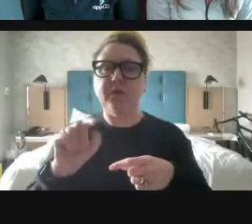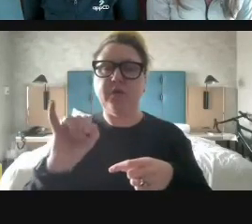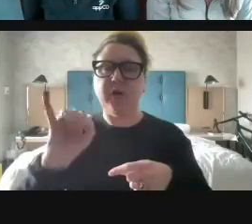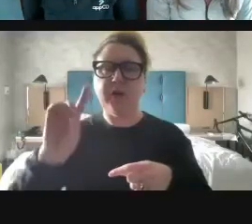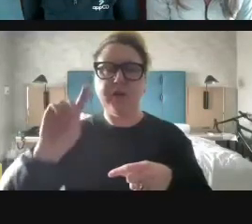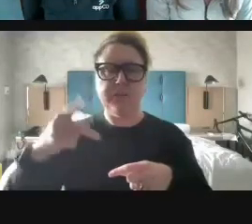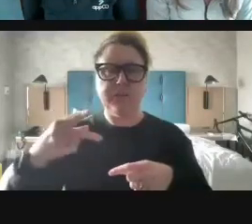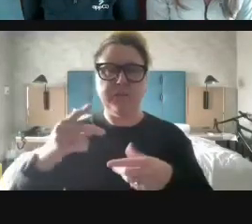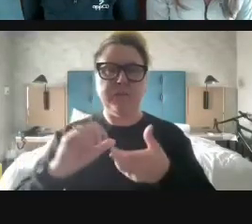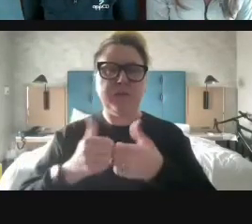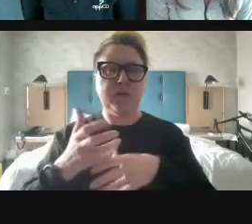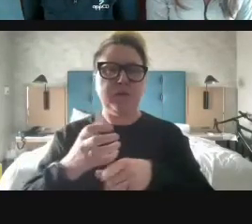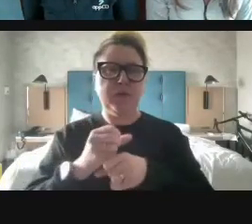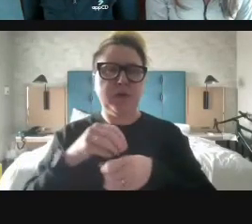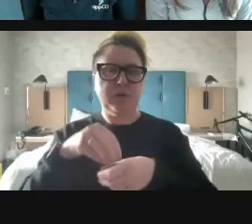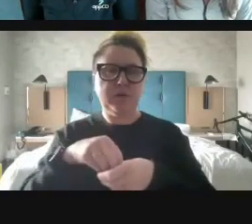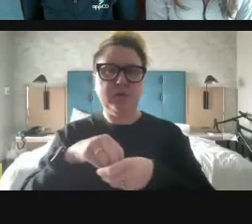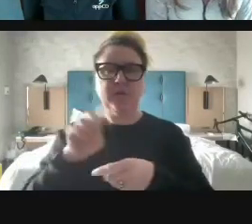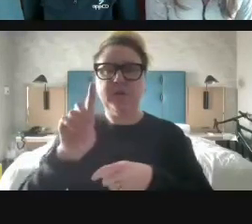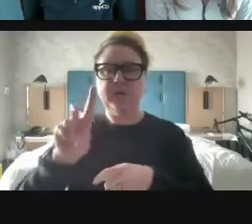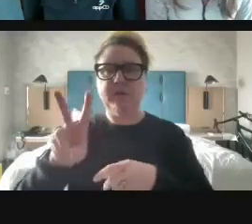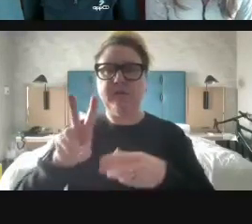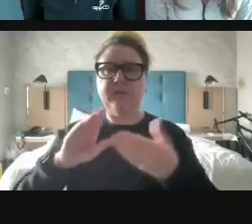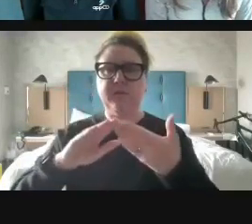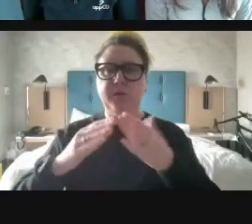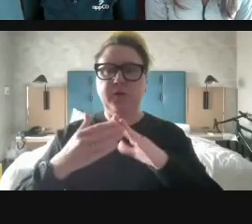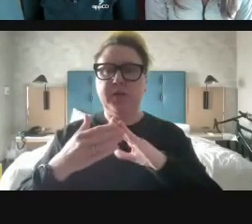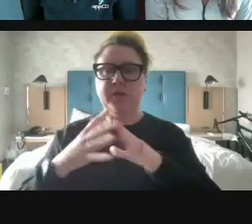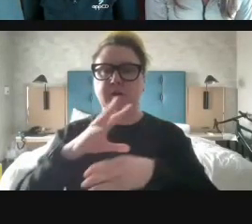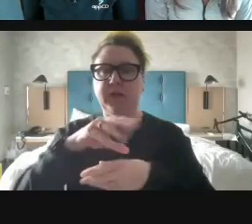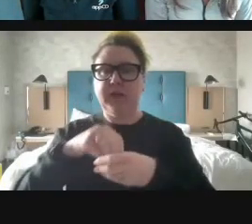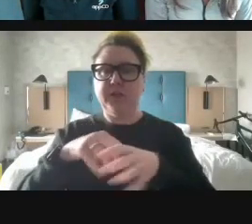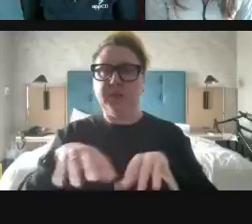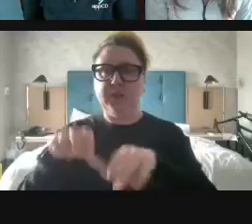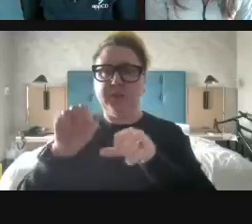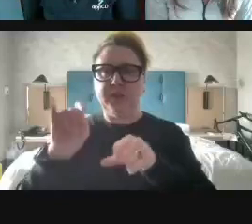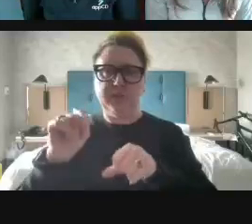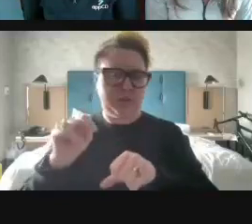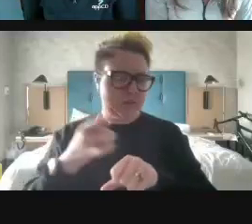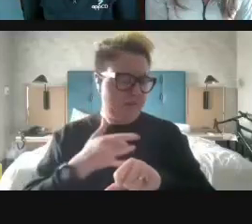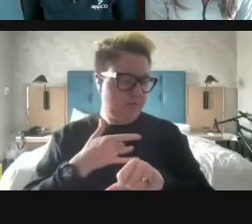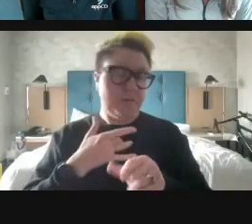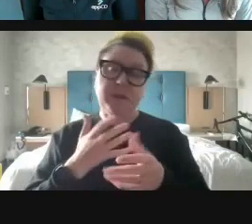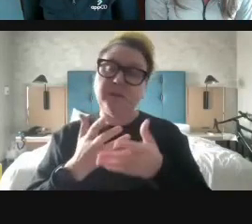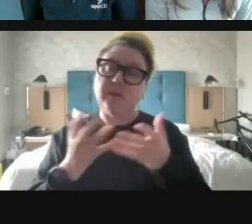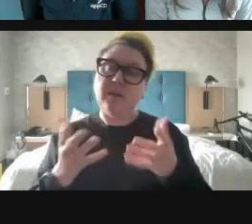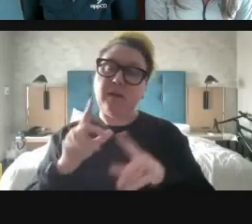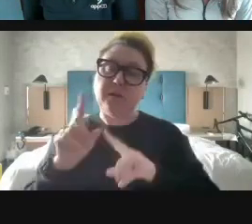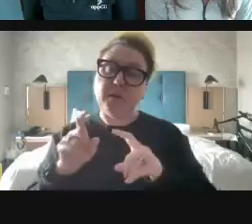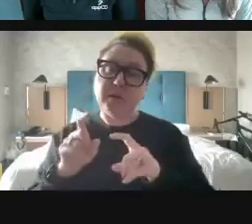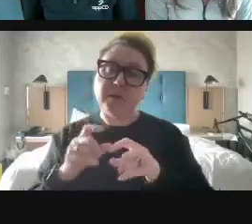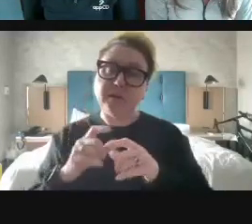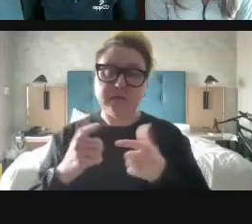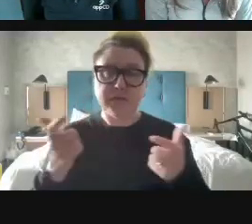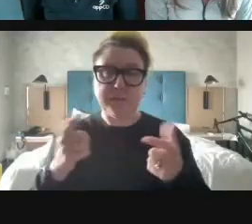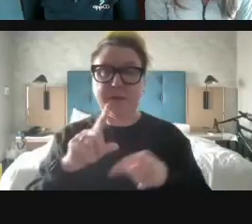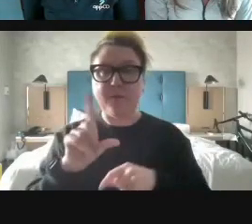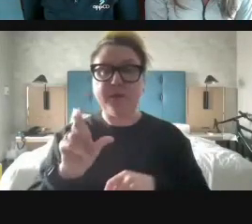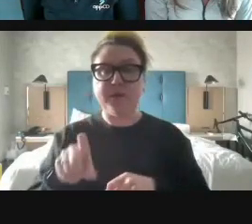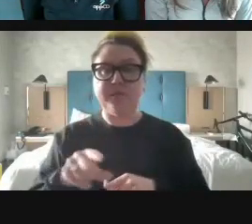your internal dev community to engage and adopt it? I feel like that is a lot of a question. Big question.